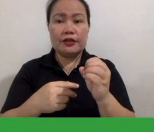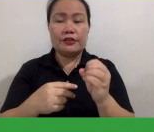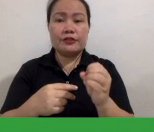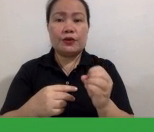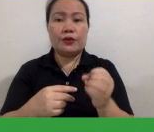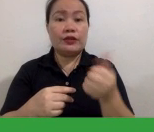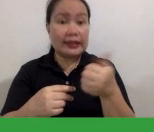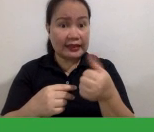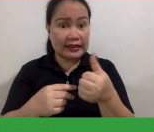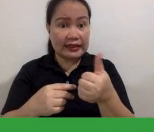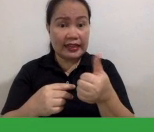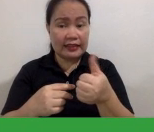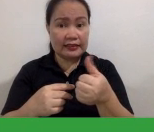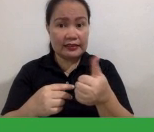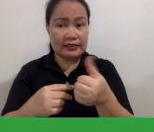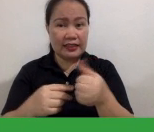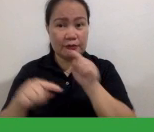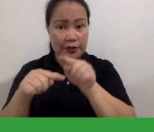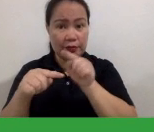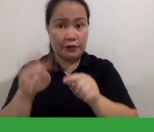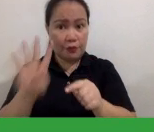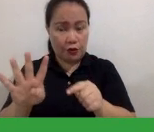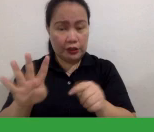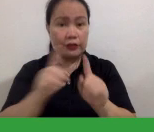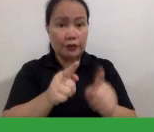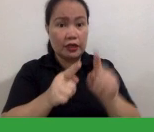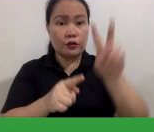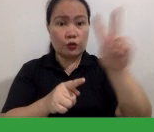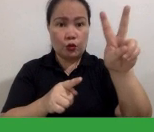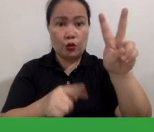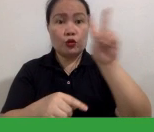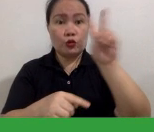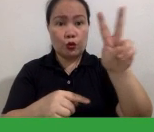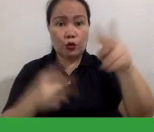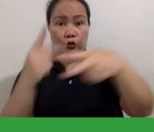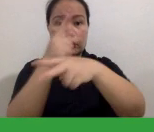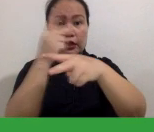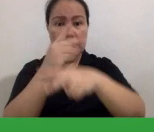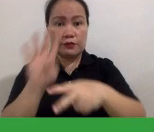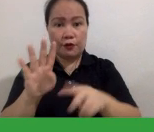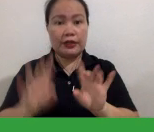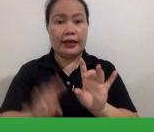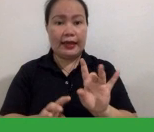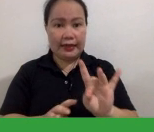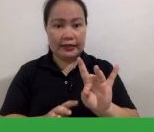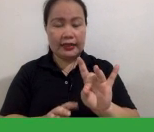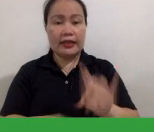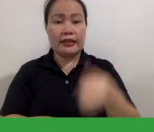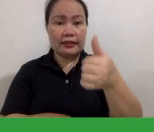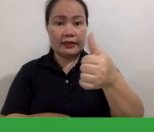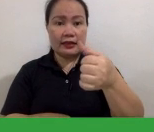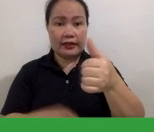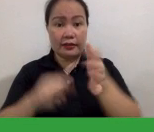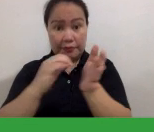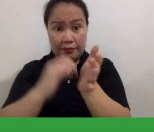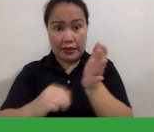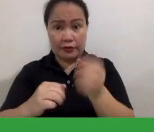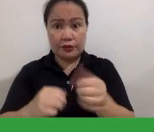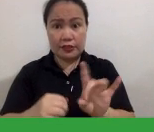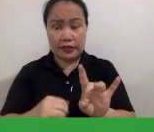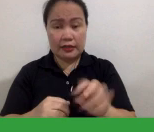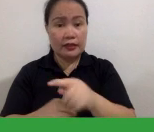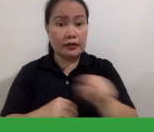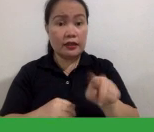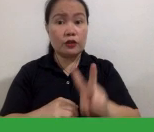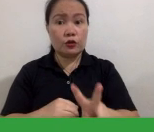divided by 4 cannot be. So, borrow tayo ng 0. So, we have 10 divided by 4, that